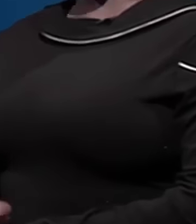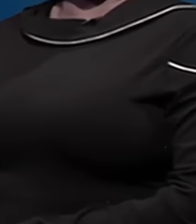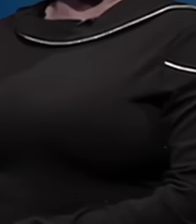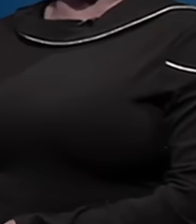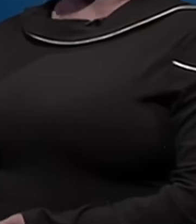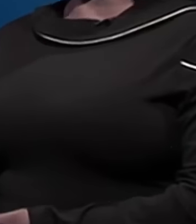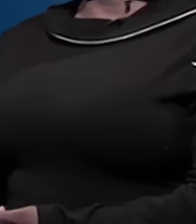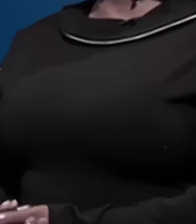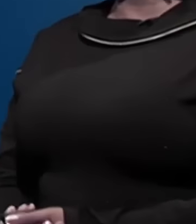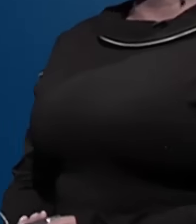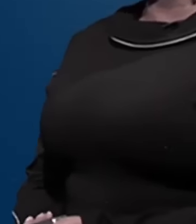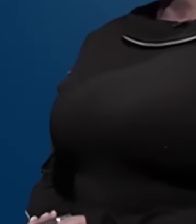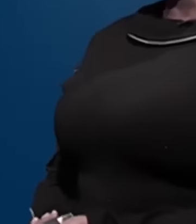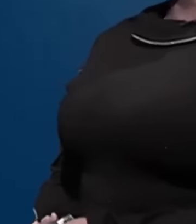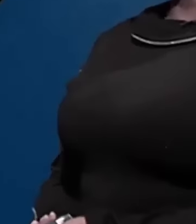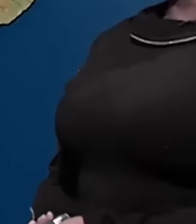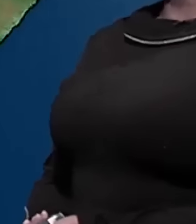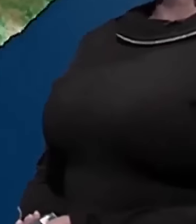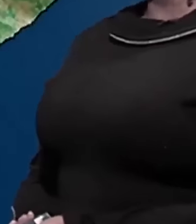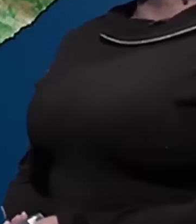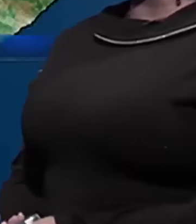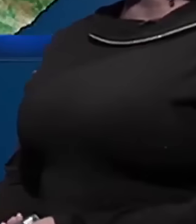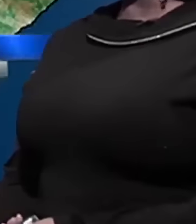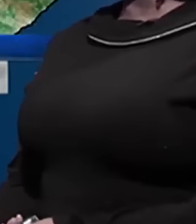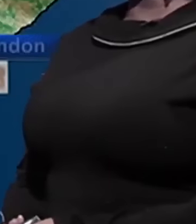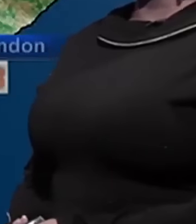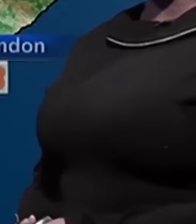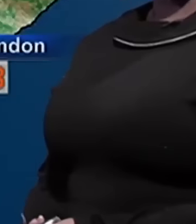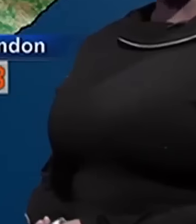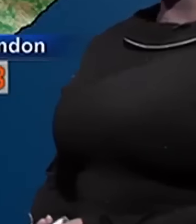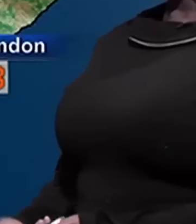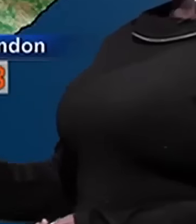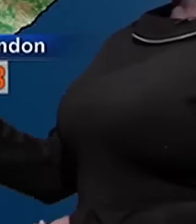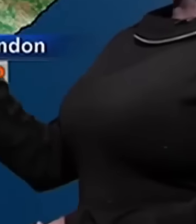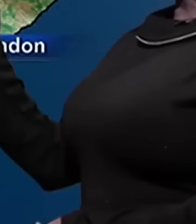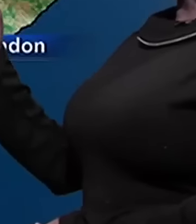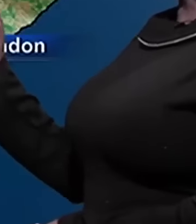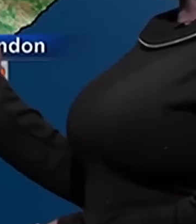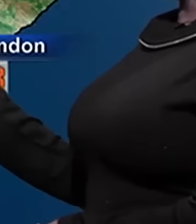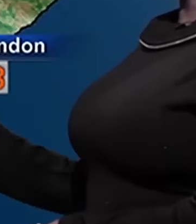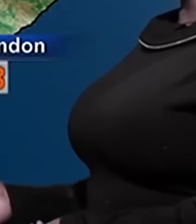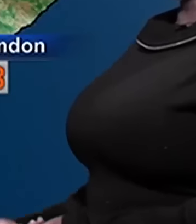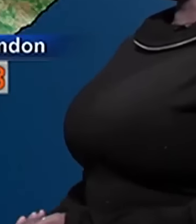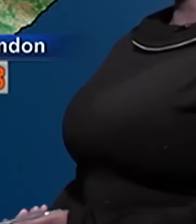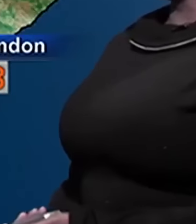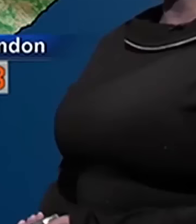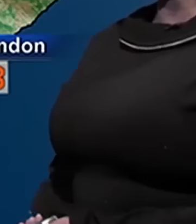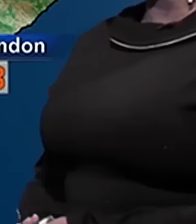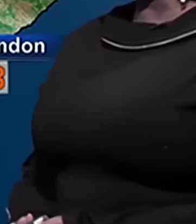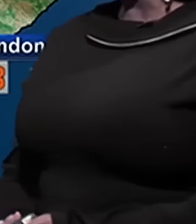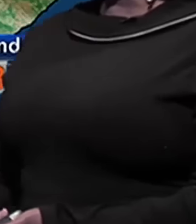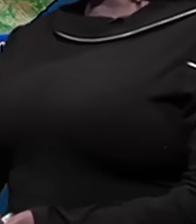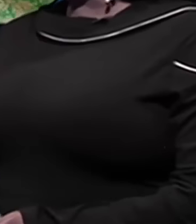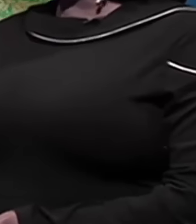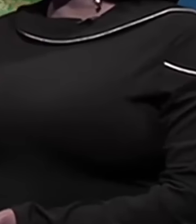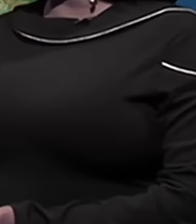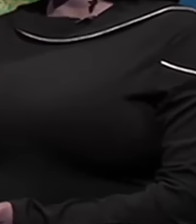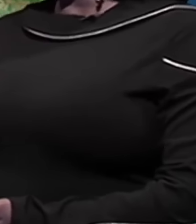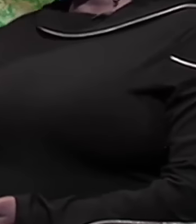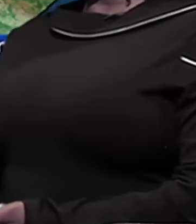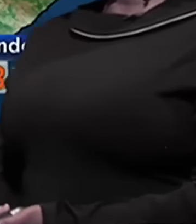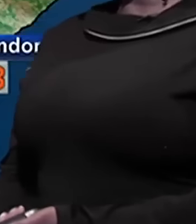le gona go tla be go ntse go fisha re tswela pele jwale le tsona go la Eastern Cape go la go sasa ga re lebella Mmaletswai Mthatha ka tša 20 Seswai re lebella wena